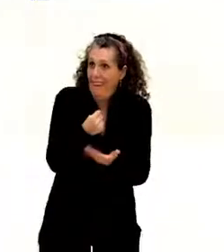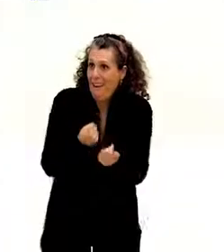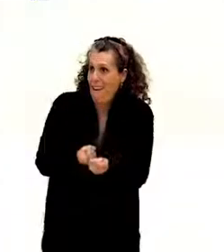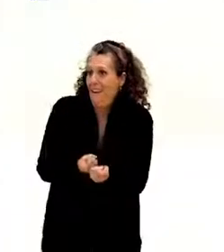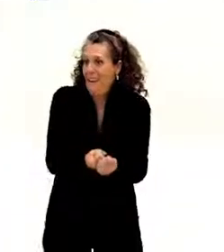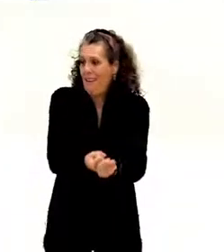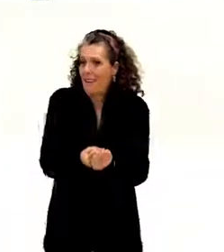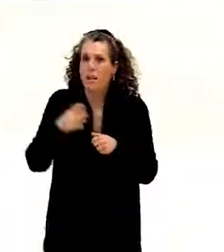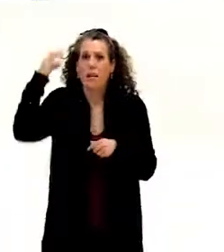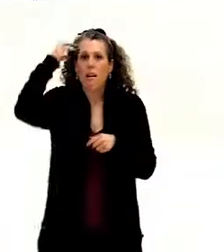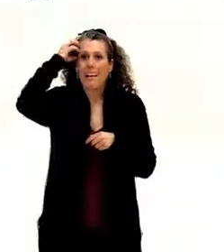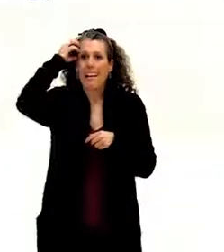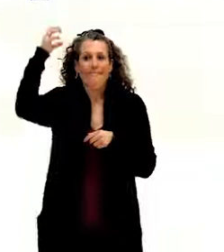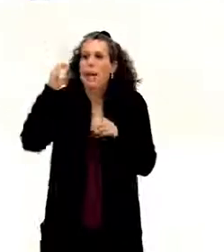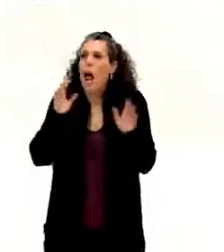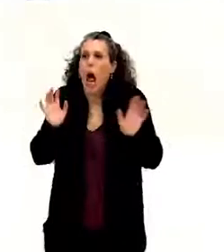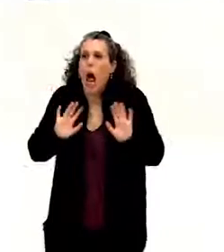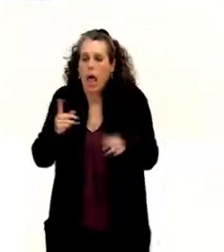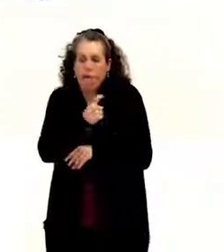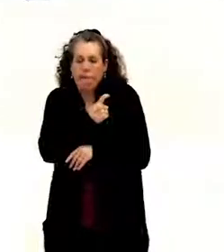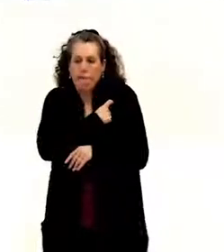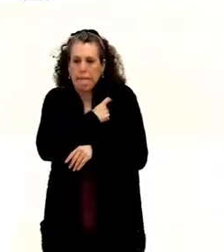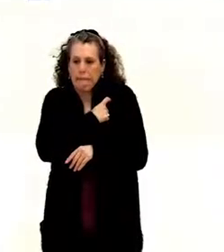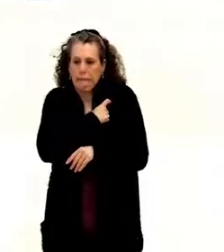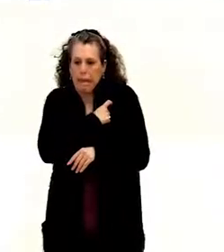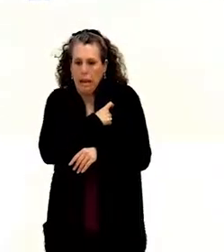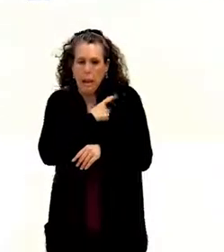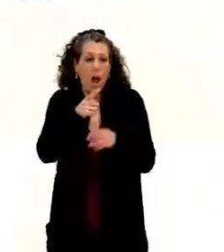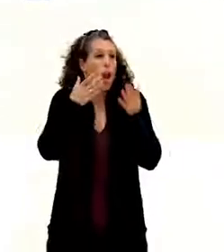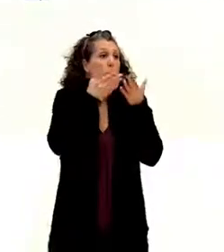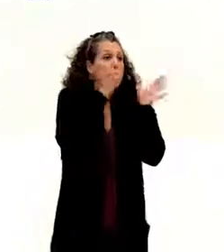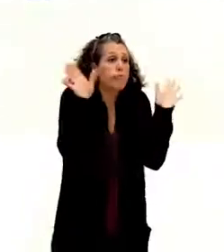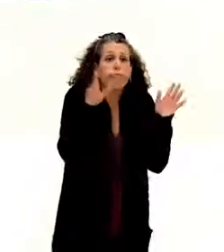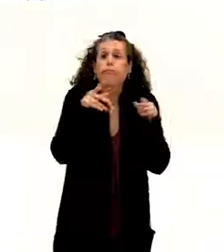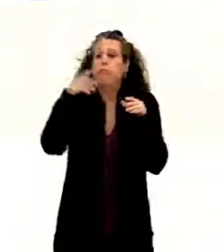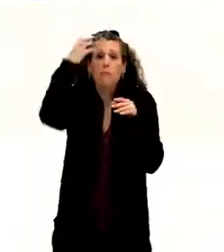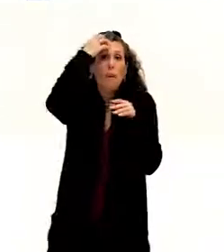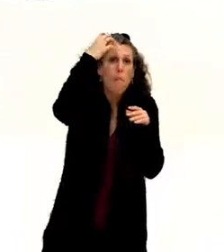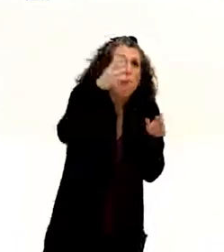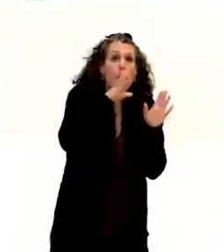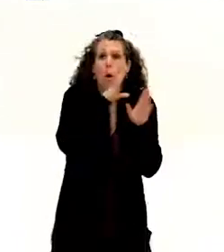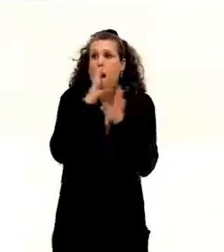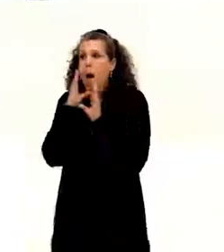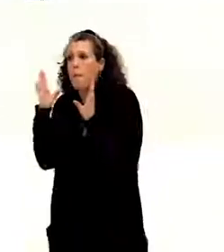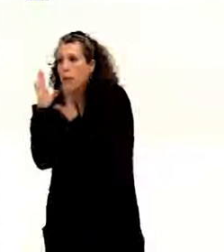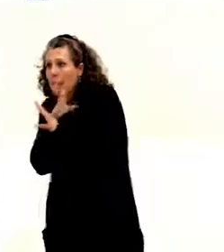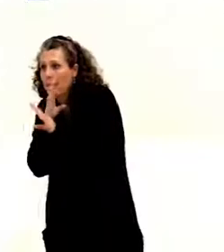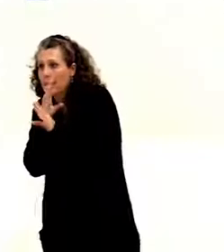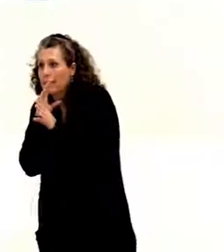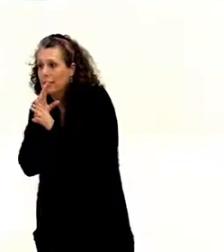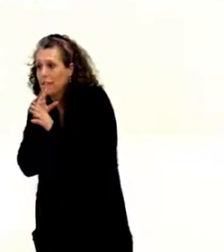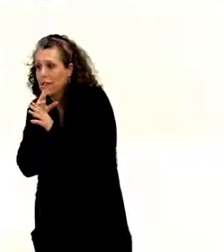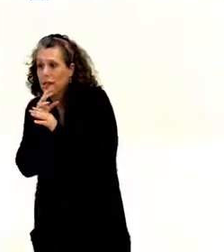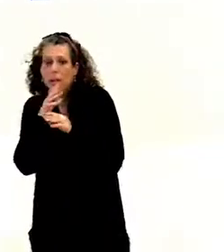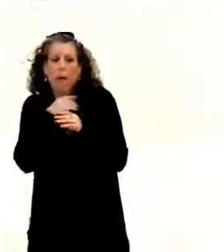They're afraid of favoring an undertaking, public or private, in their own jurisdiction that might